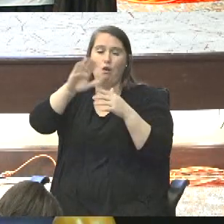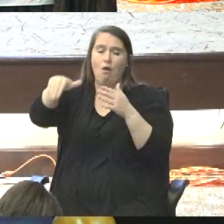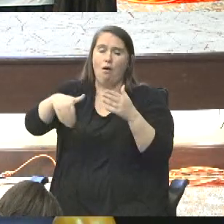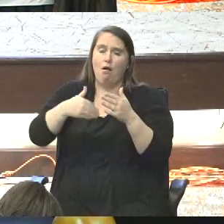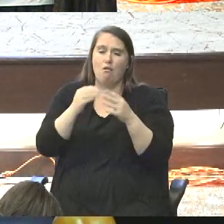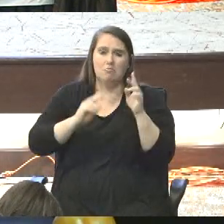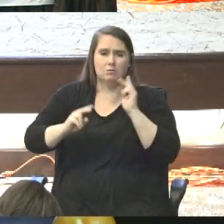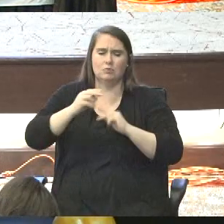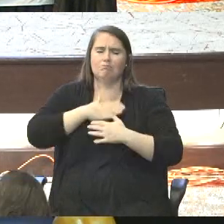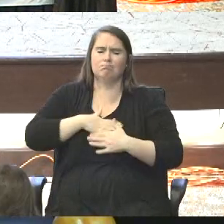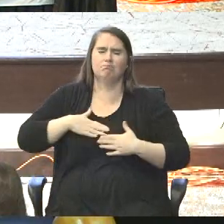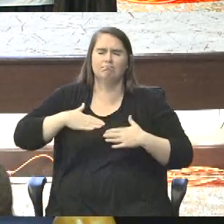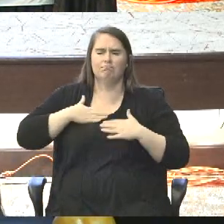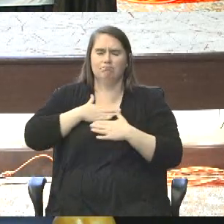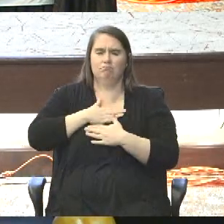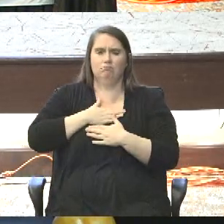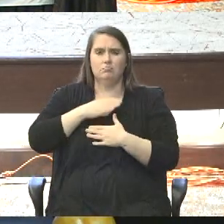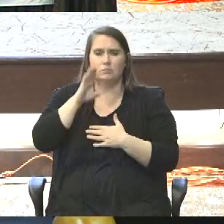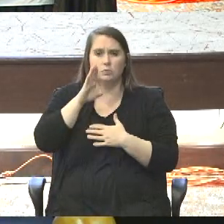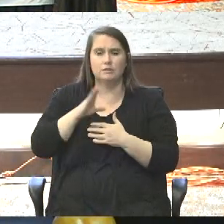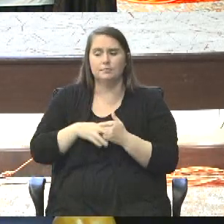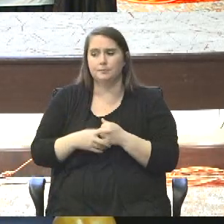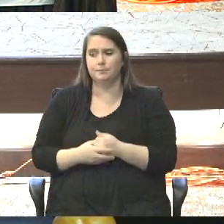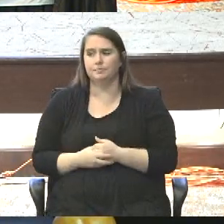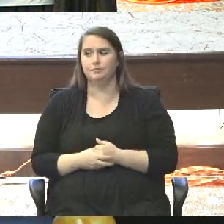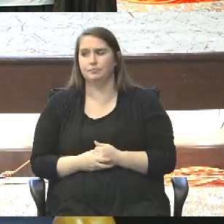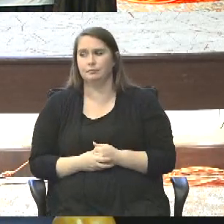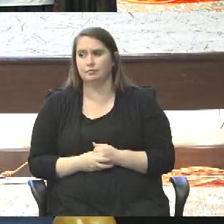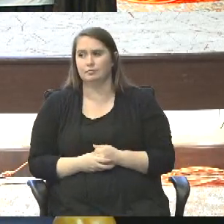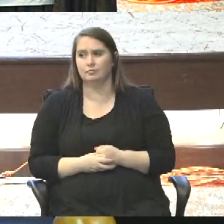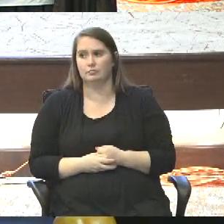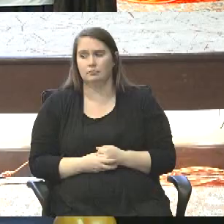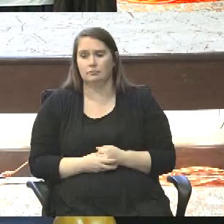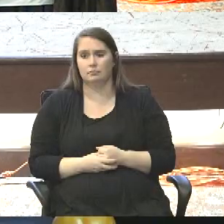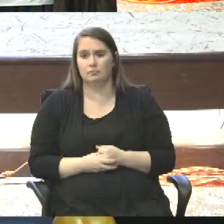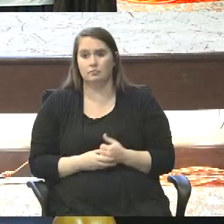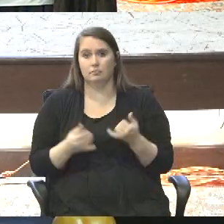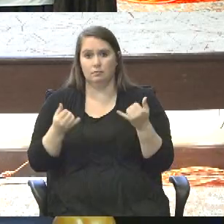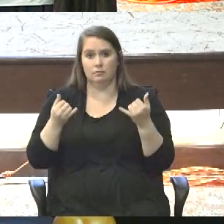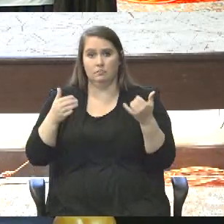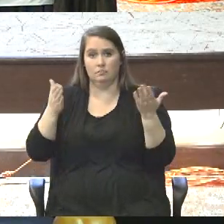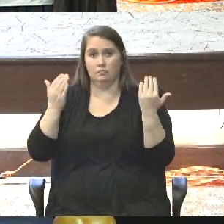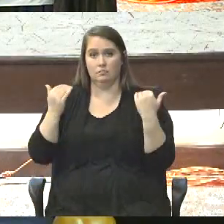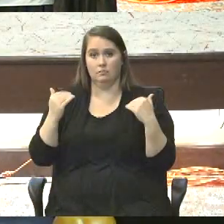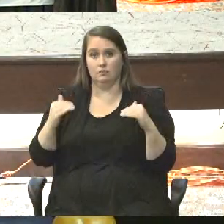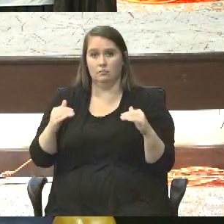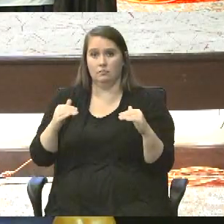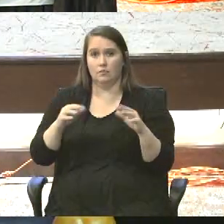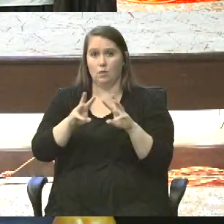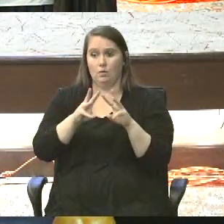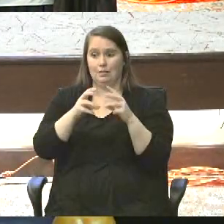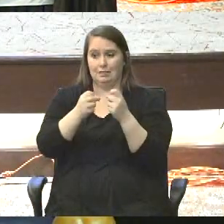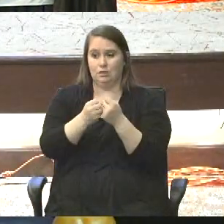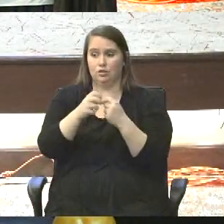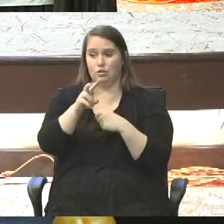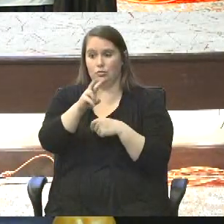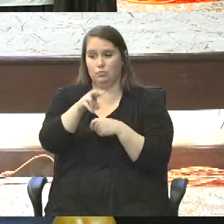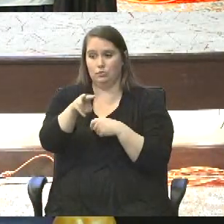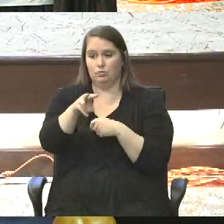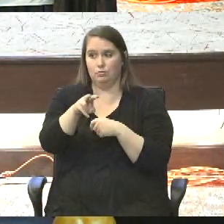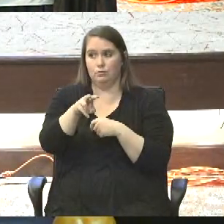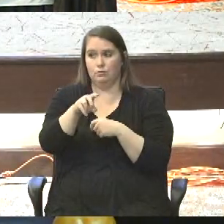park. Thanks a lot, Jonathan. We will now move to work session